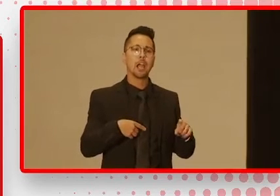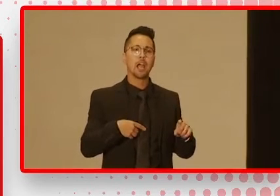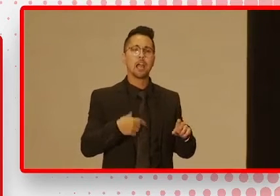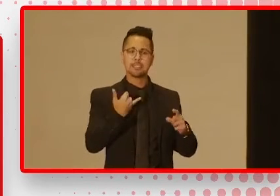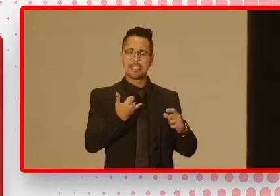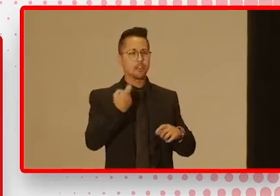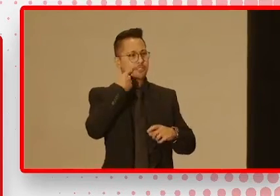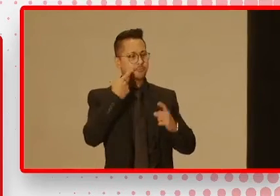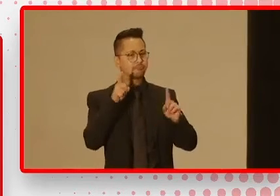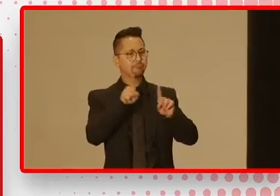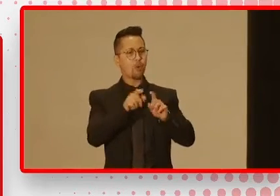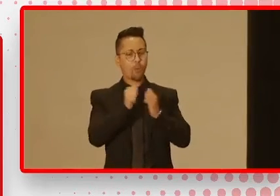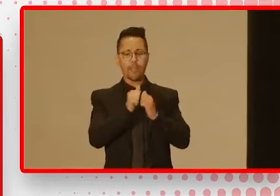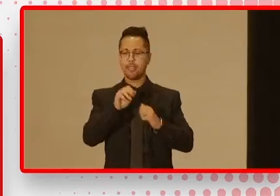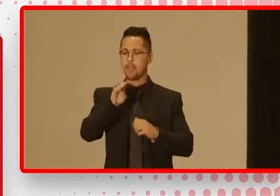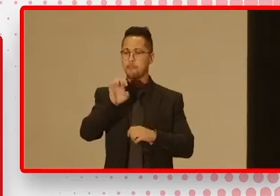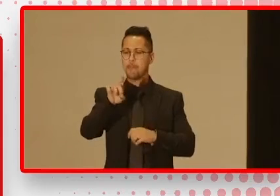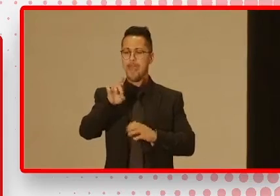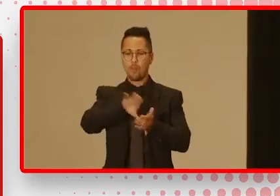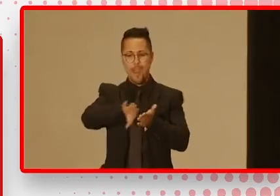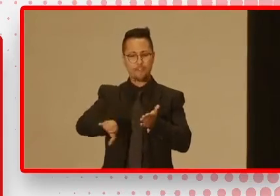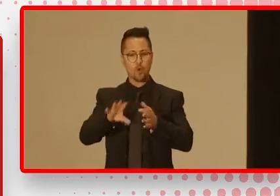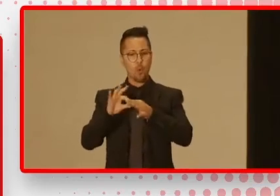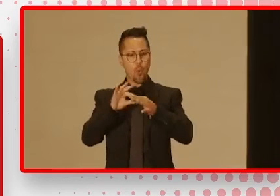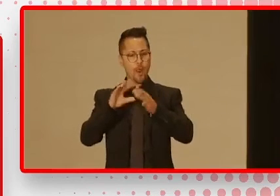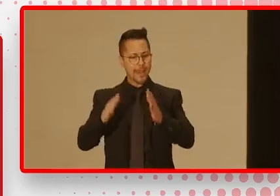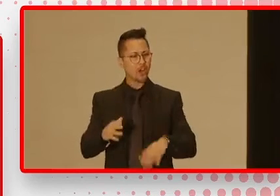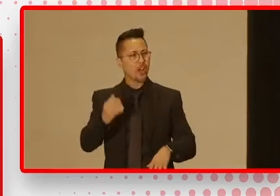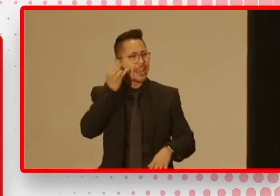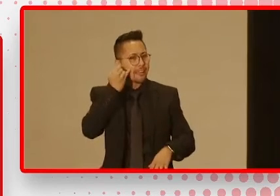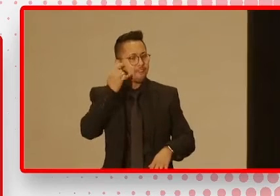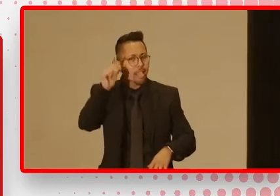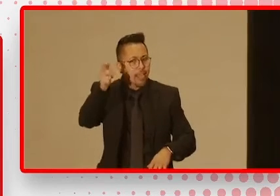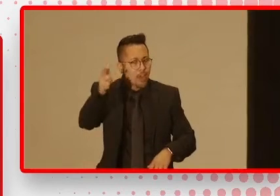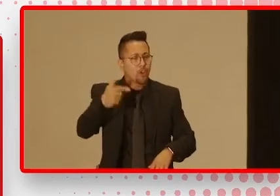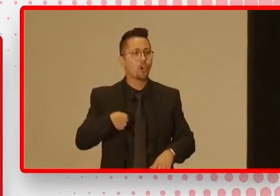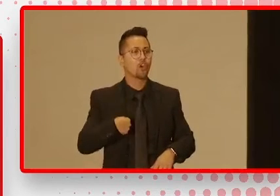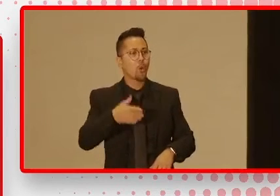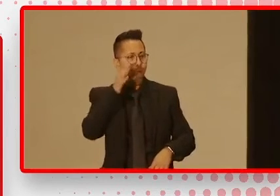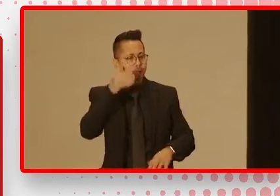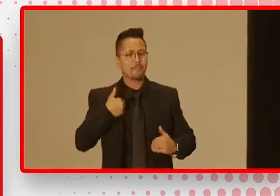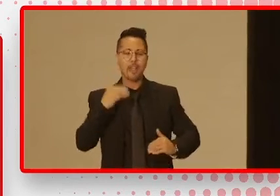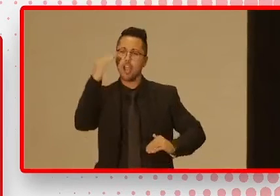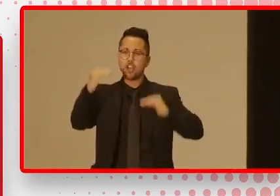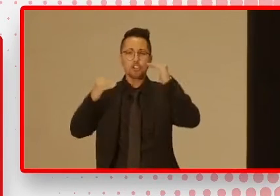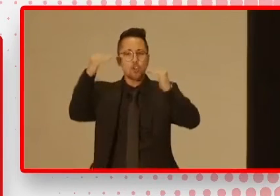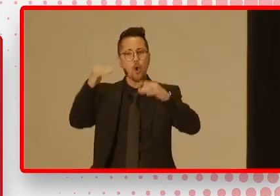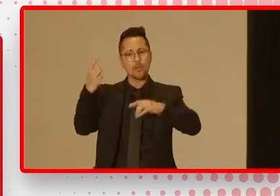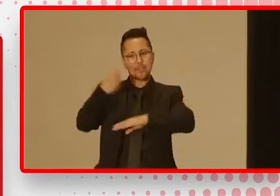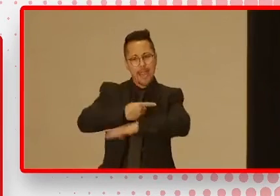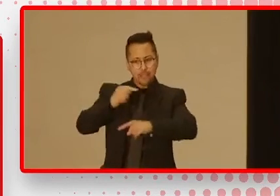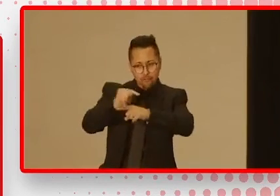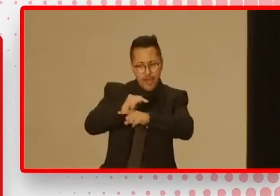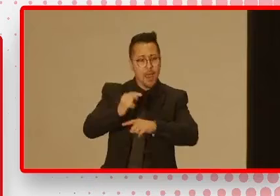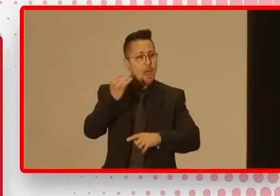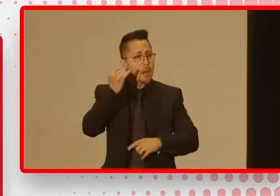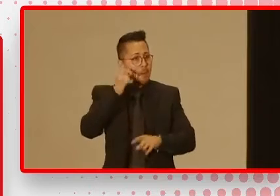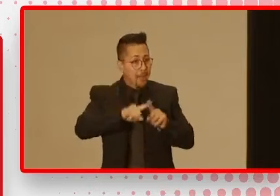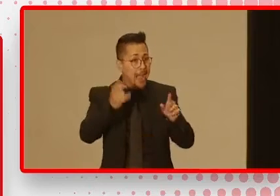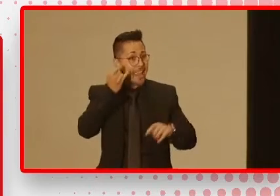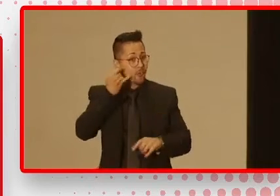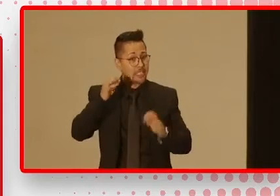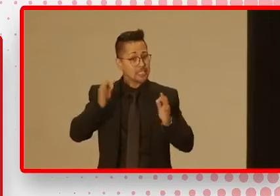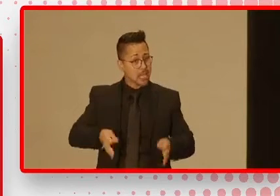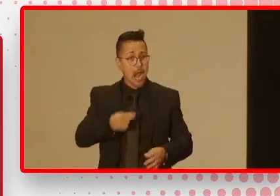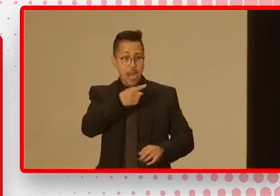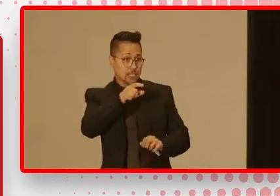with a med waiver coordinator. If somewhere down the road, we're going to be doing like an adult day training for him for now, but if we decide somewhere down the road that he's able to qualify again